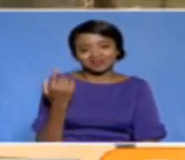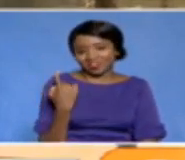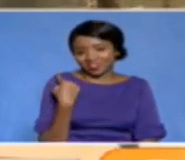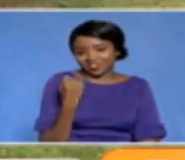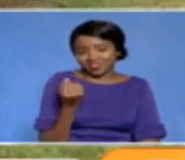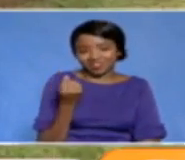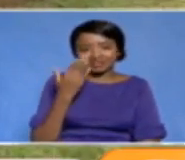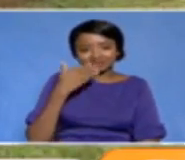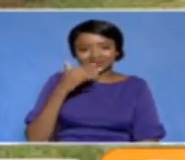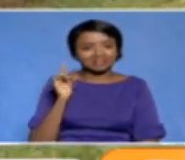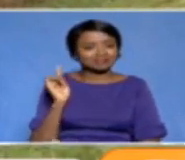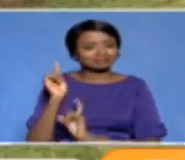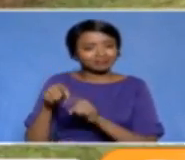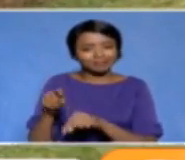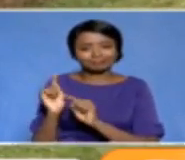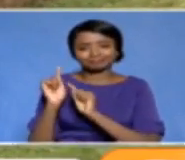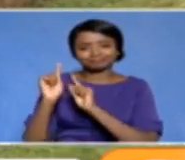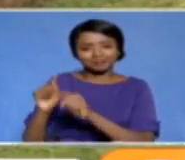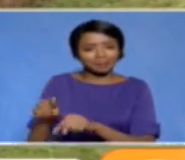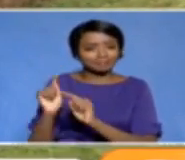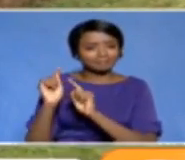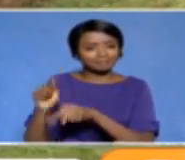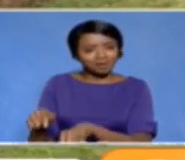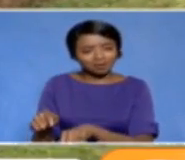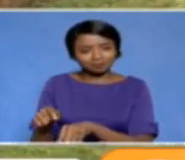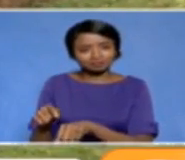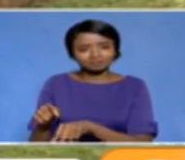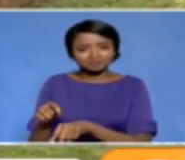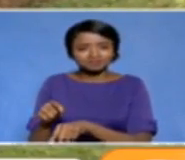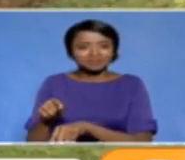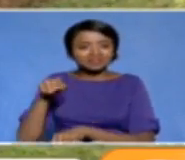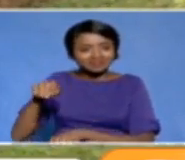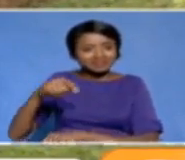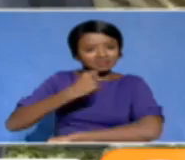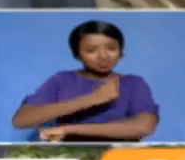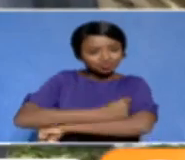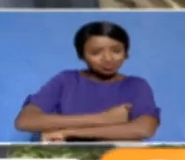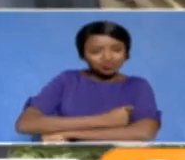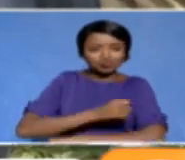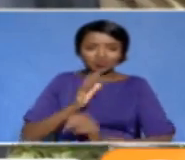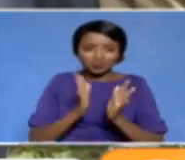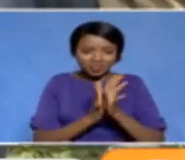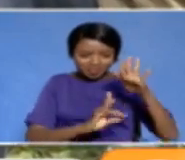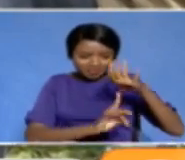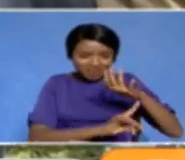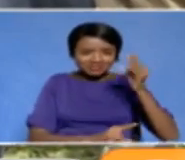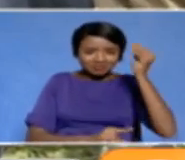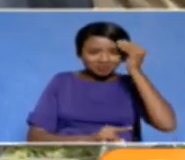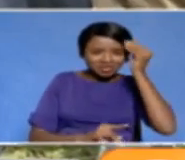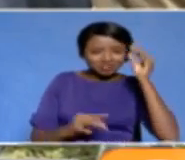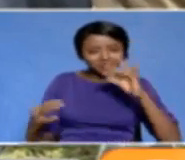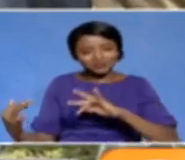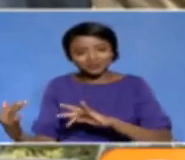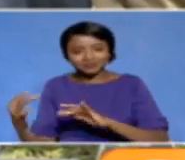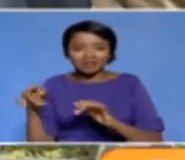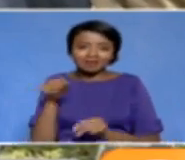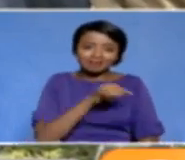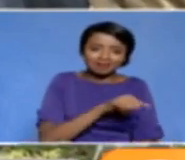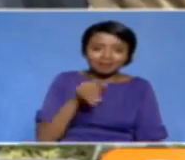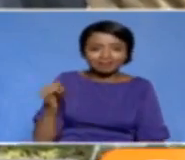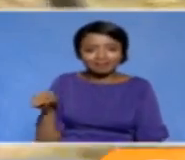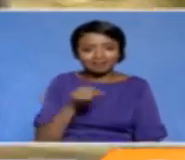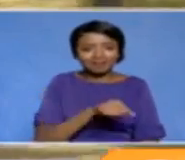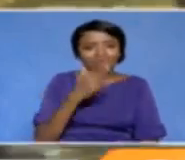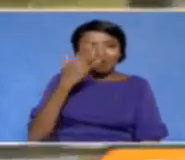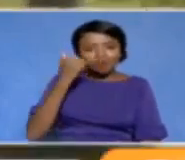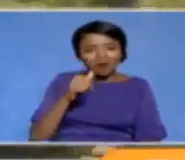several days. Shuttling between the Starehe Boys Center and the Ministry of Education offices at Jogo House, they claim their son was